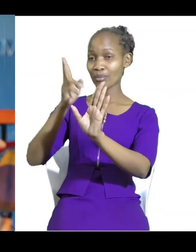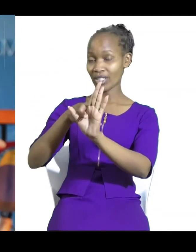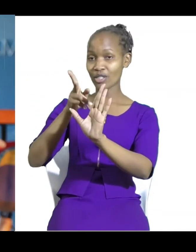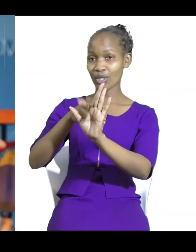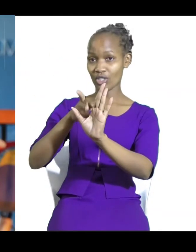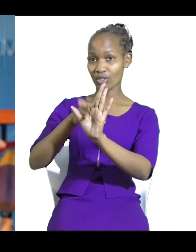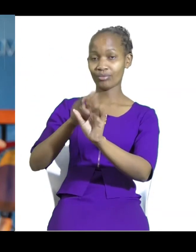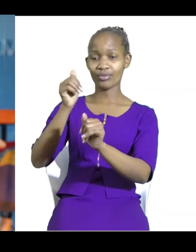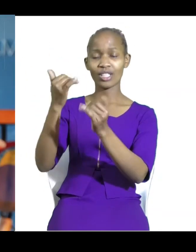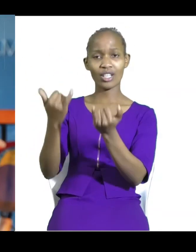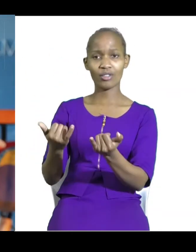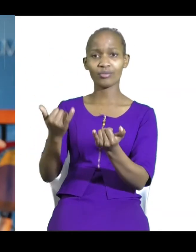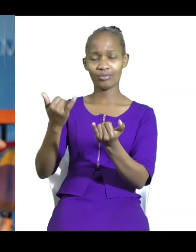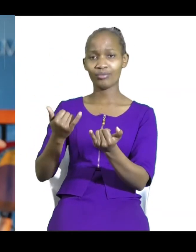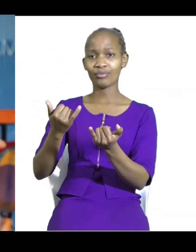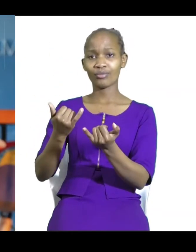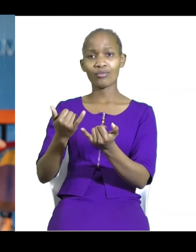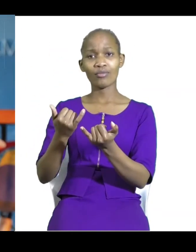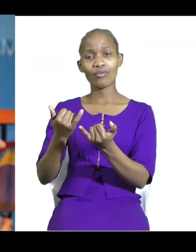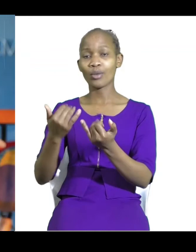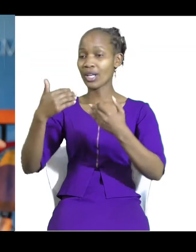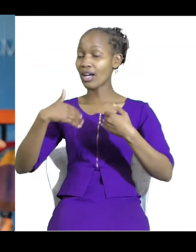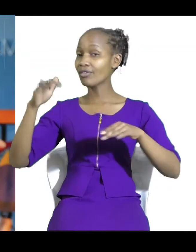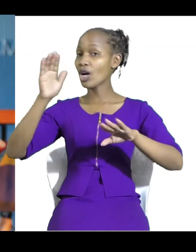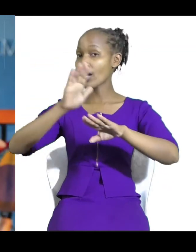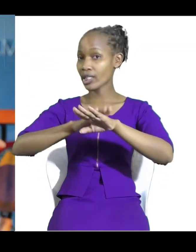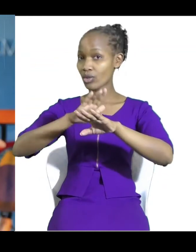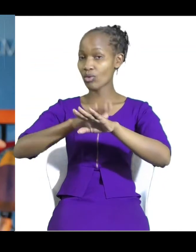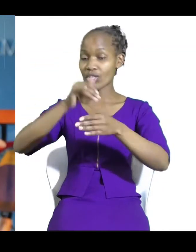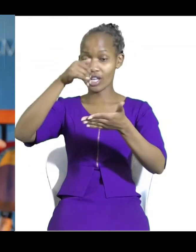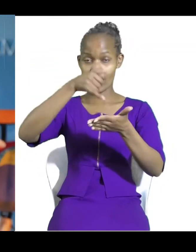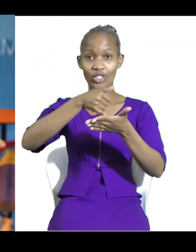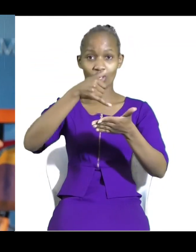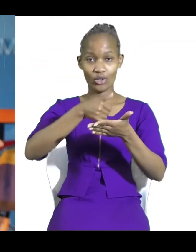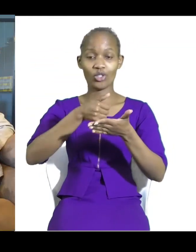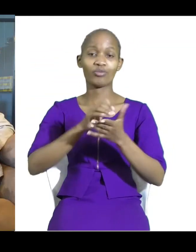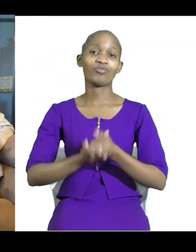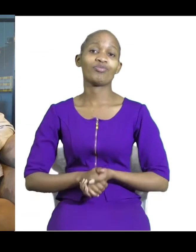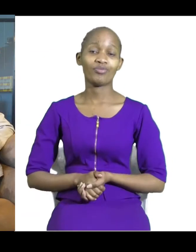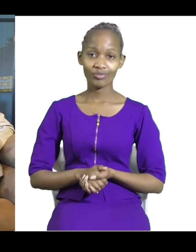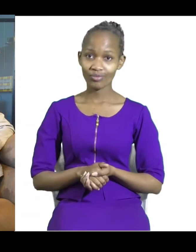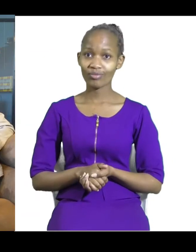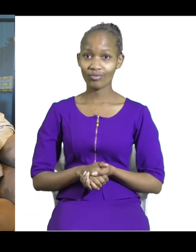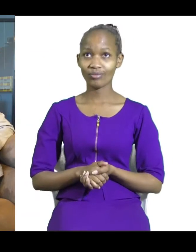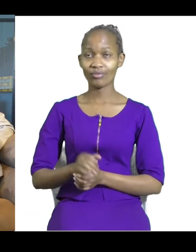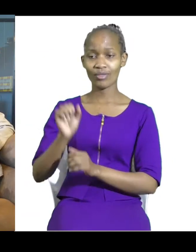of participation that will now result in proper inclusion practically.